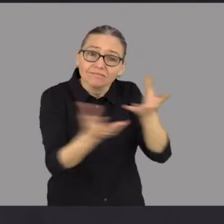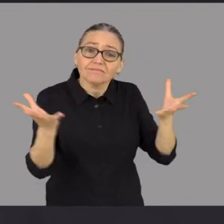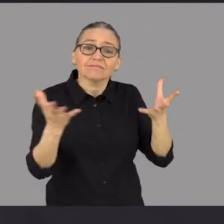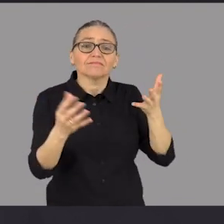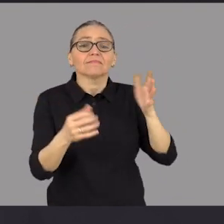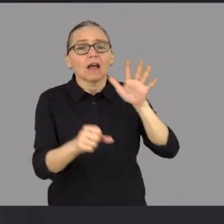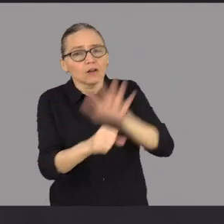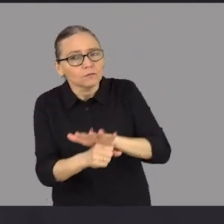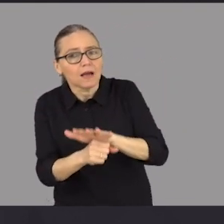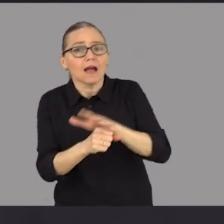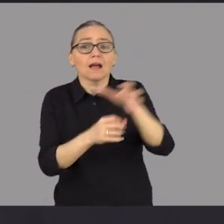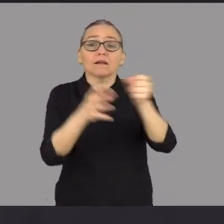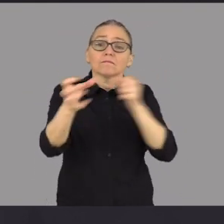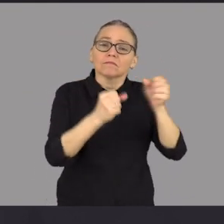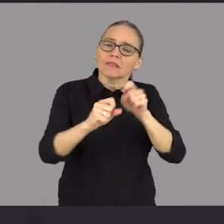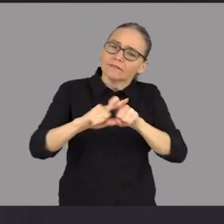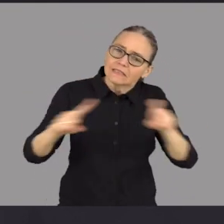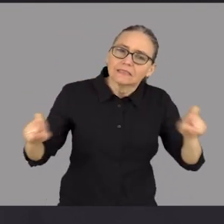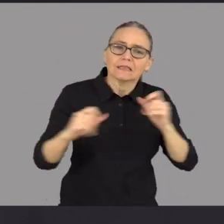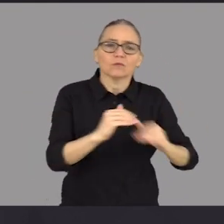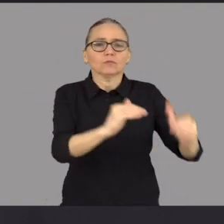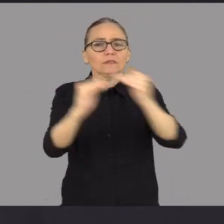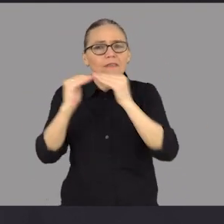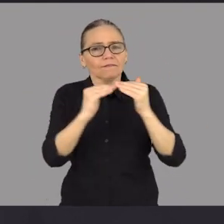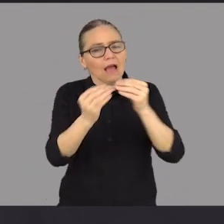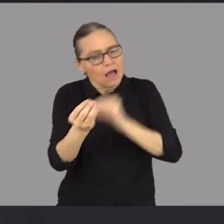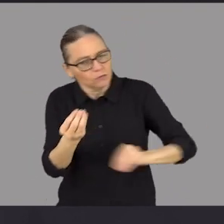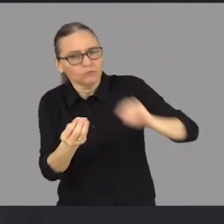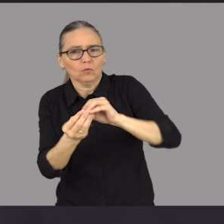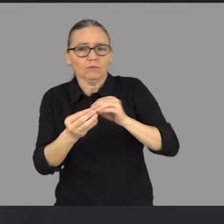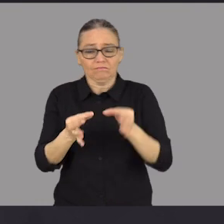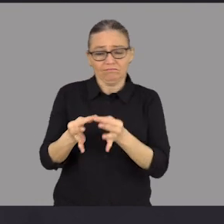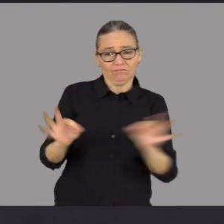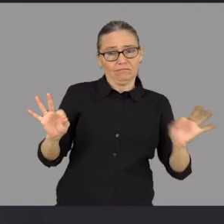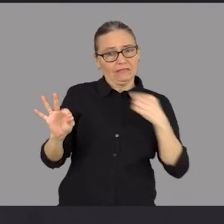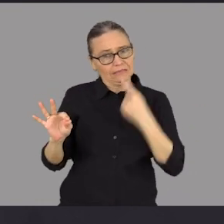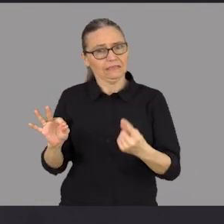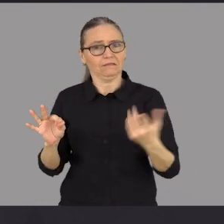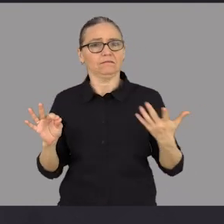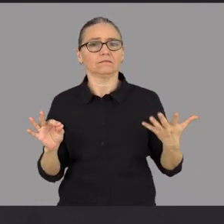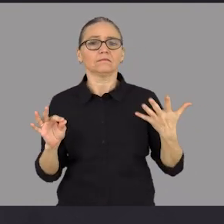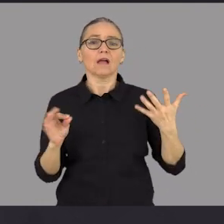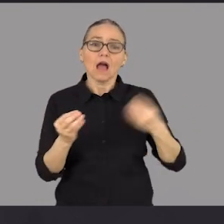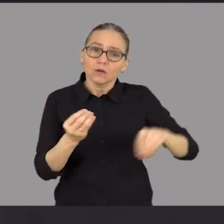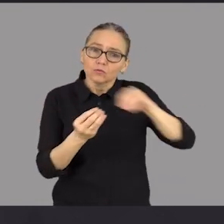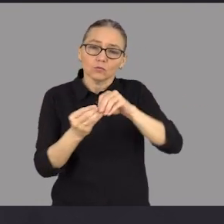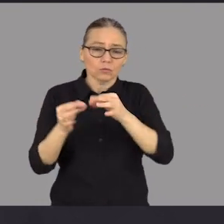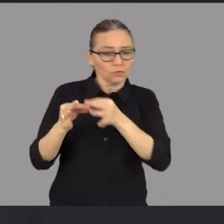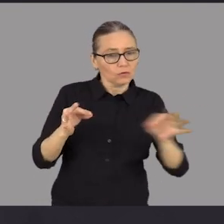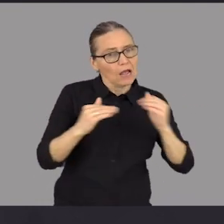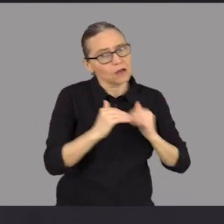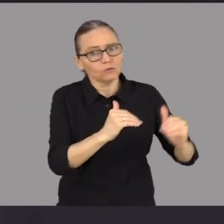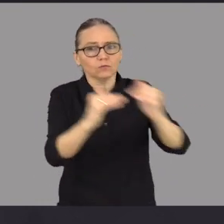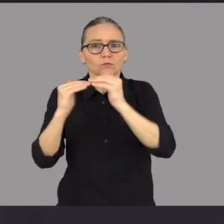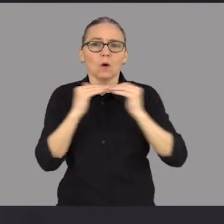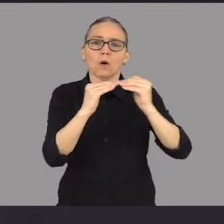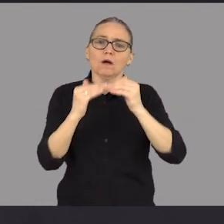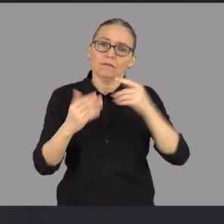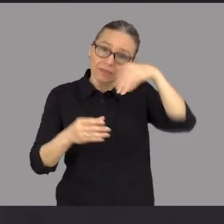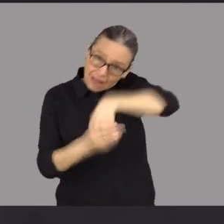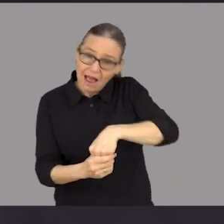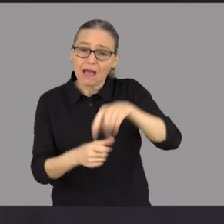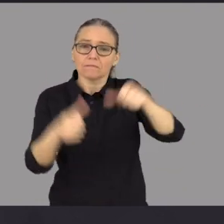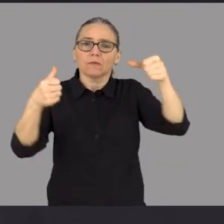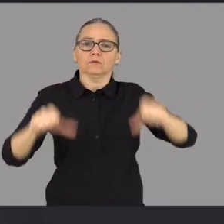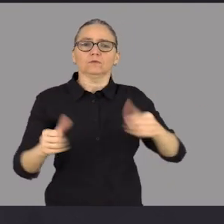and inclusive hiring by adding a statement. Including inclusive hiring statements in your job postings or